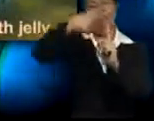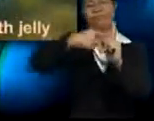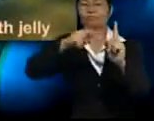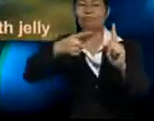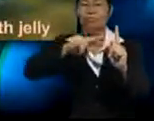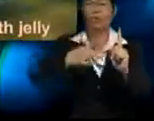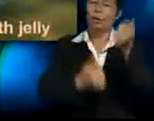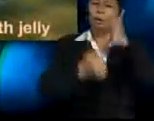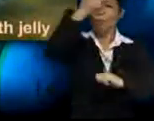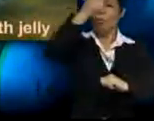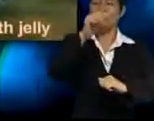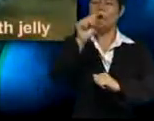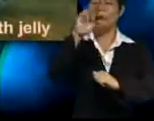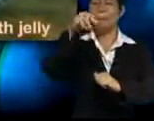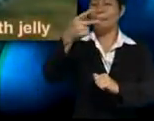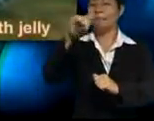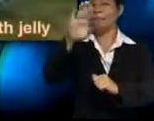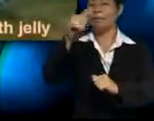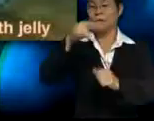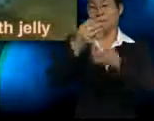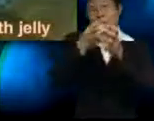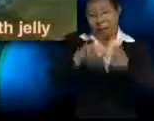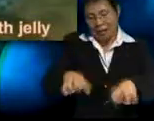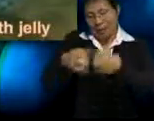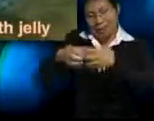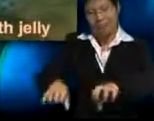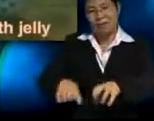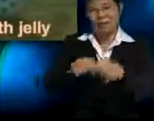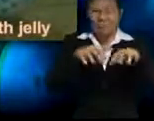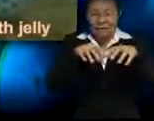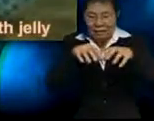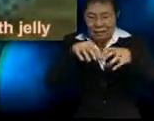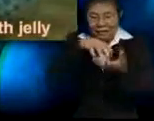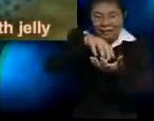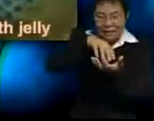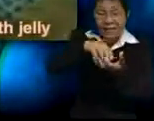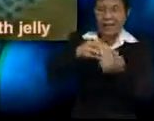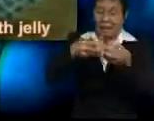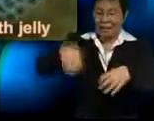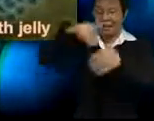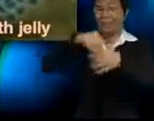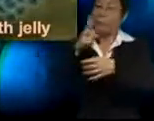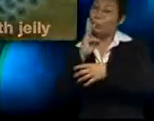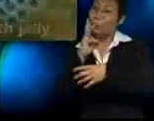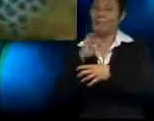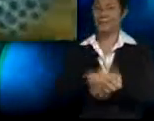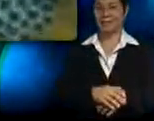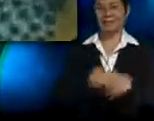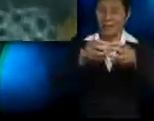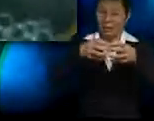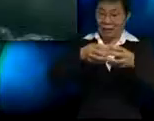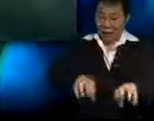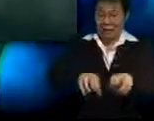Most amphibians lay eggs. They lay jelly-like eggs in water. The